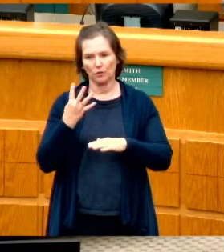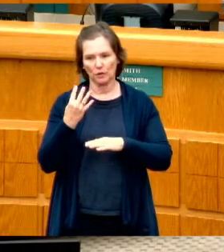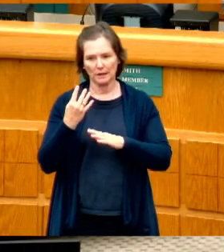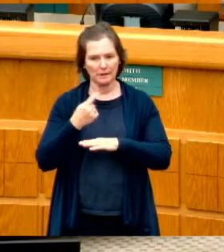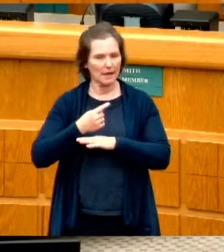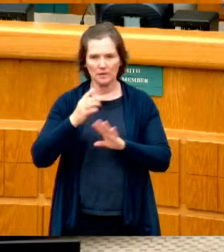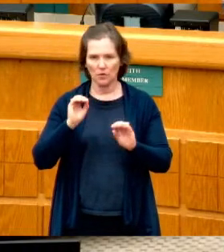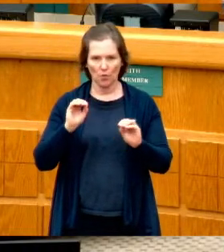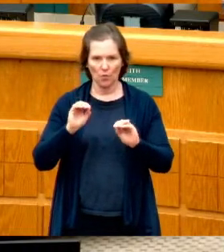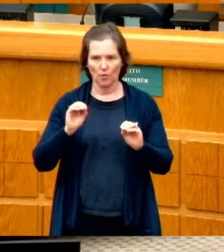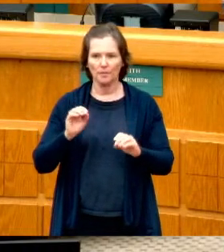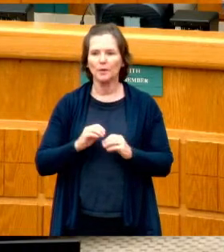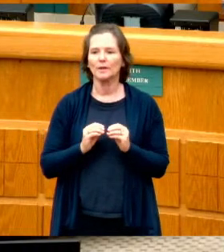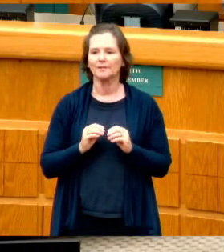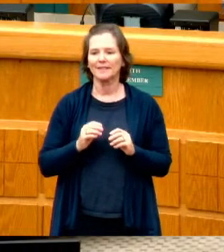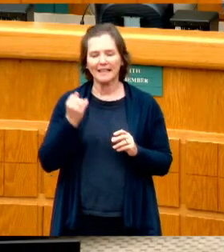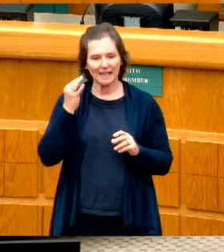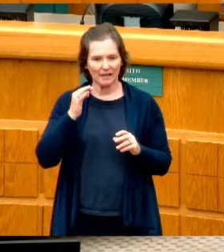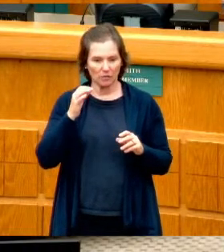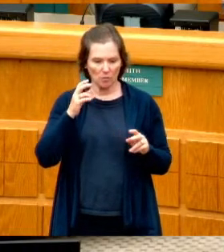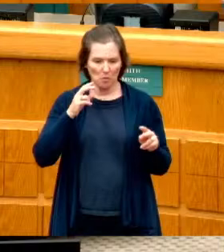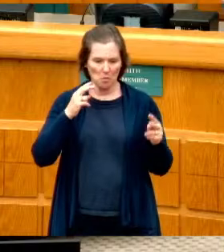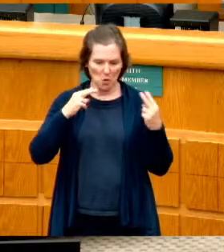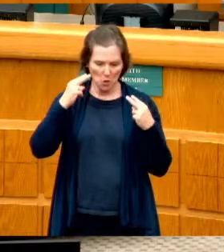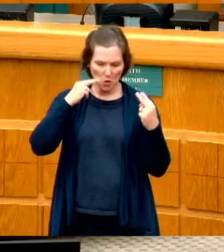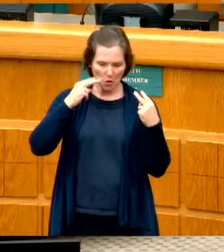Okay. Sure.